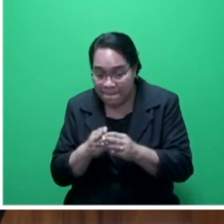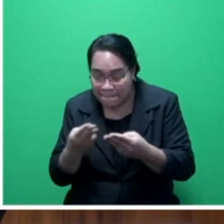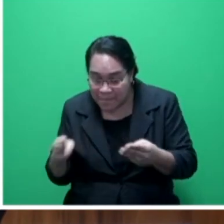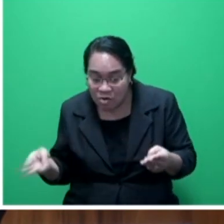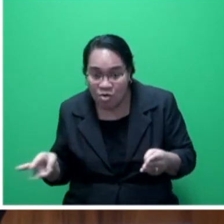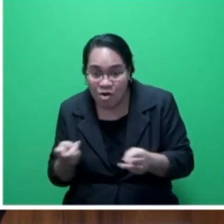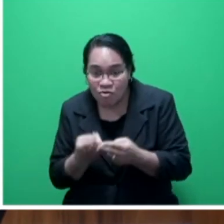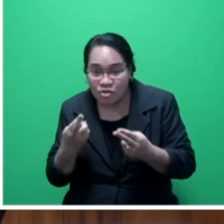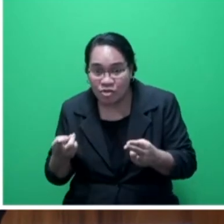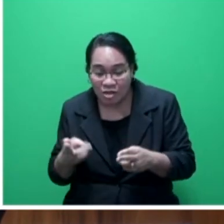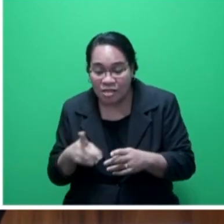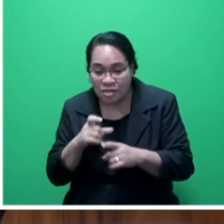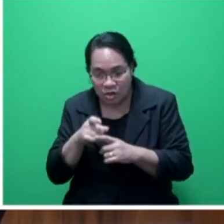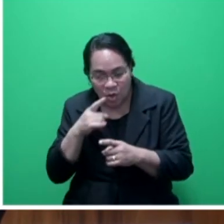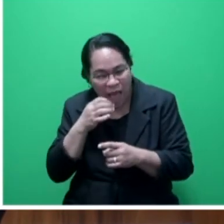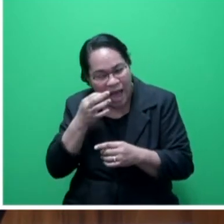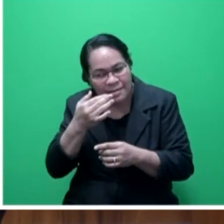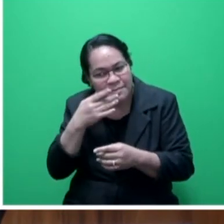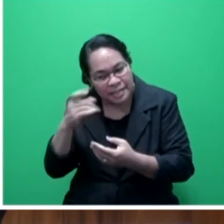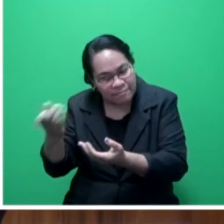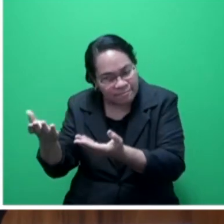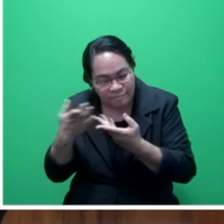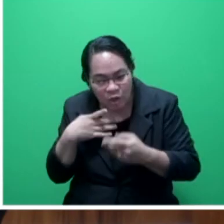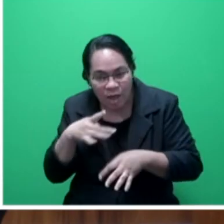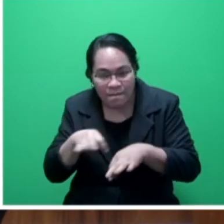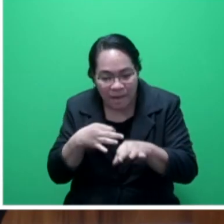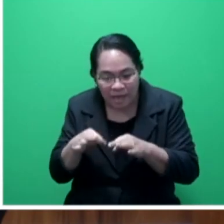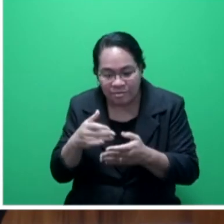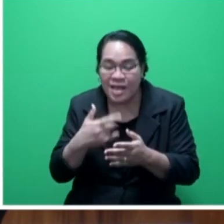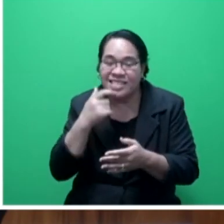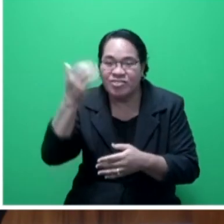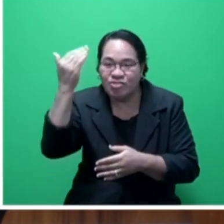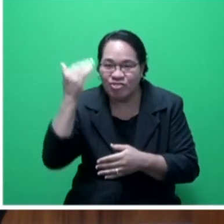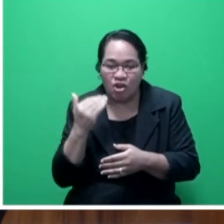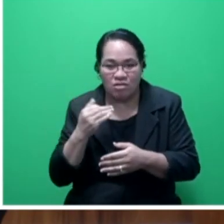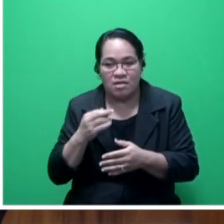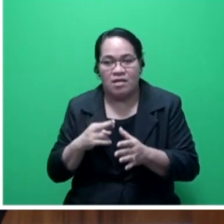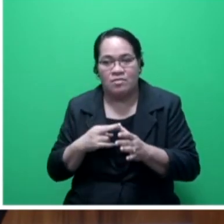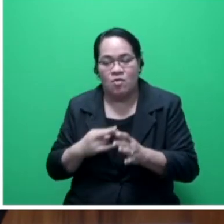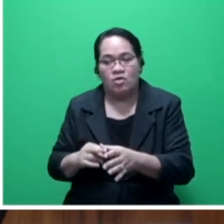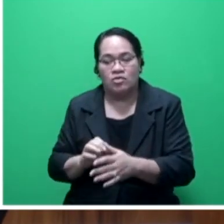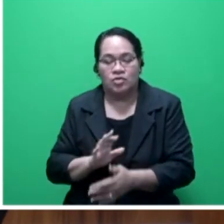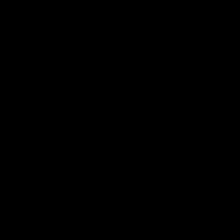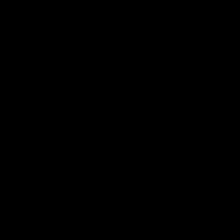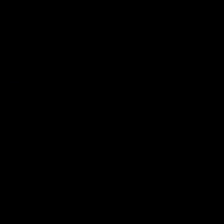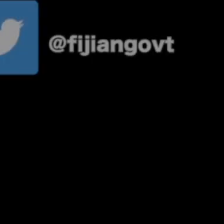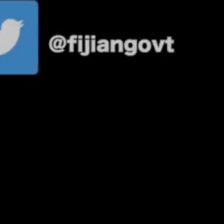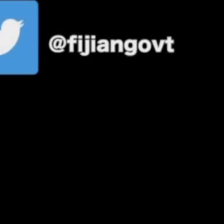regularly monitor that. So that's just a very short response to the question from the Honourable Member.